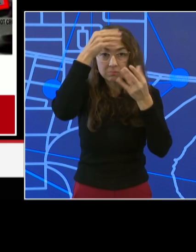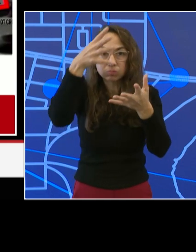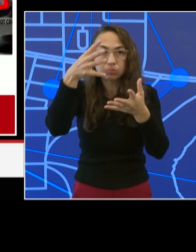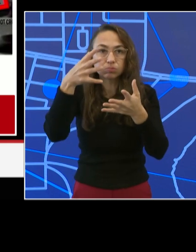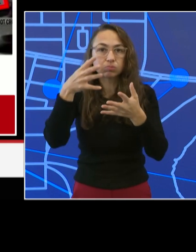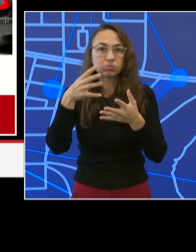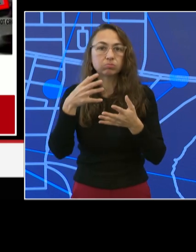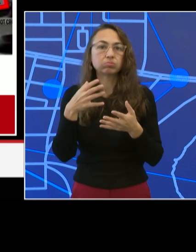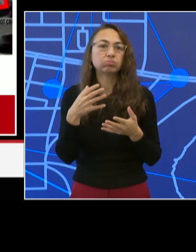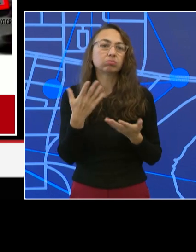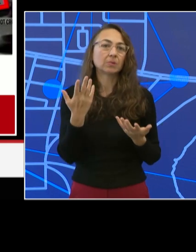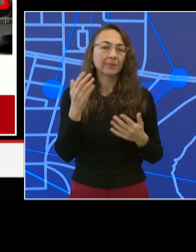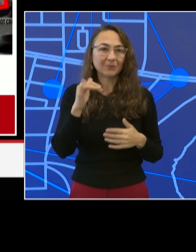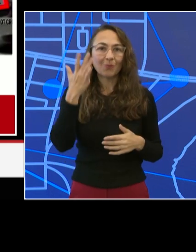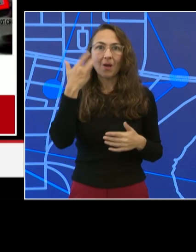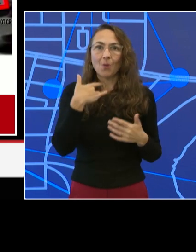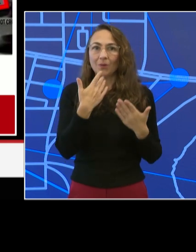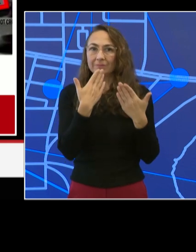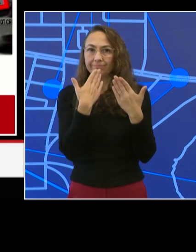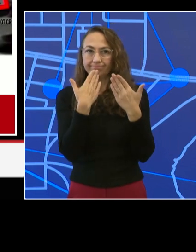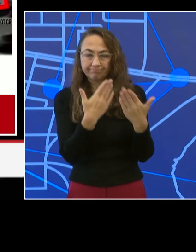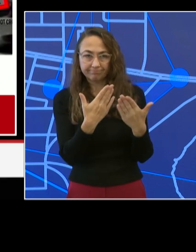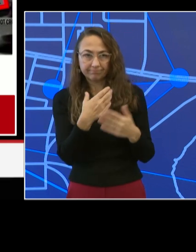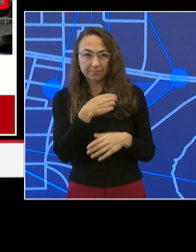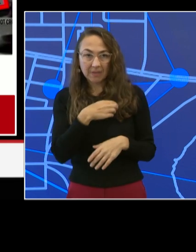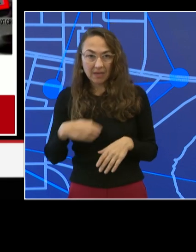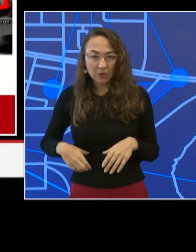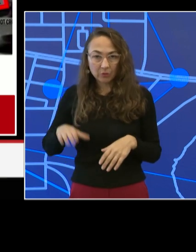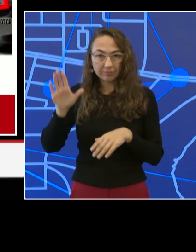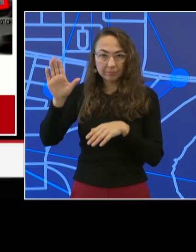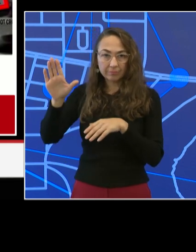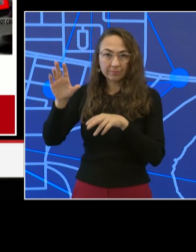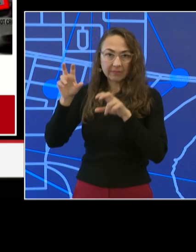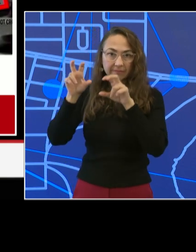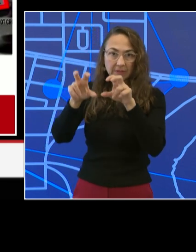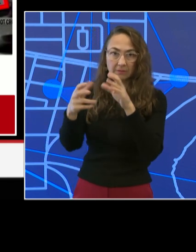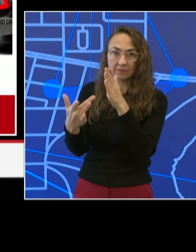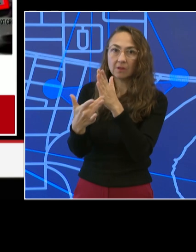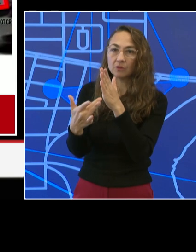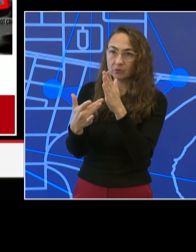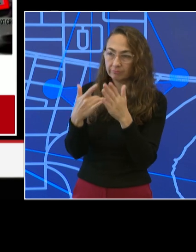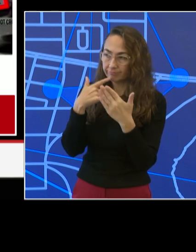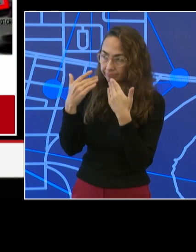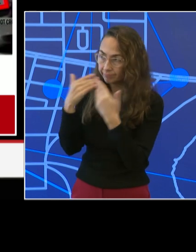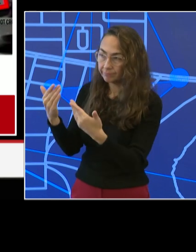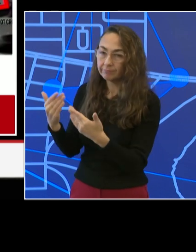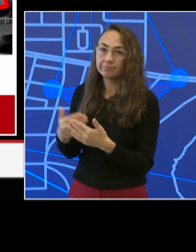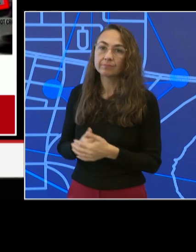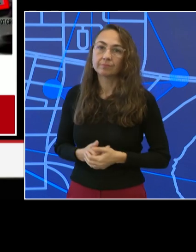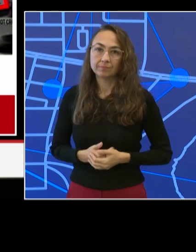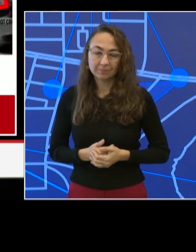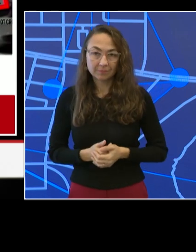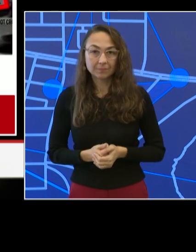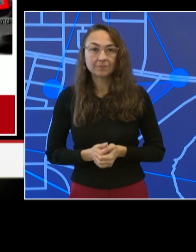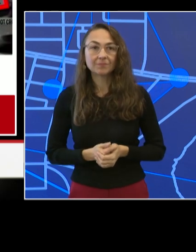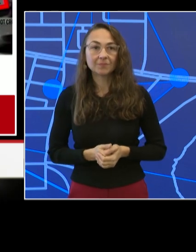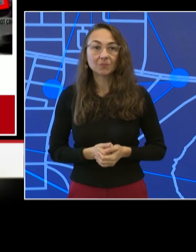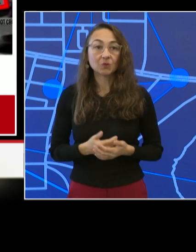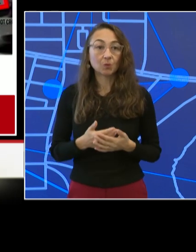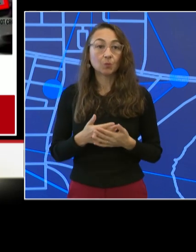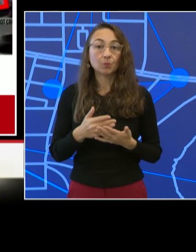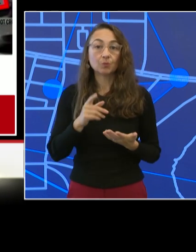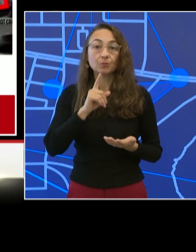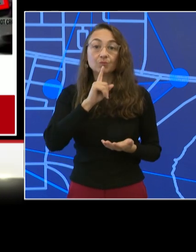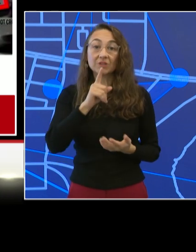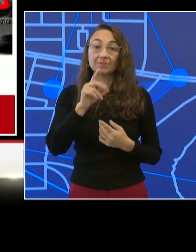us should be grateful to our mayor for the investment in this center. But none of the work our Real-Time Crime Center investigators could